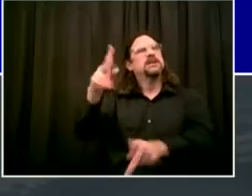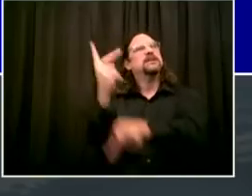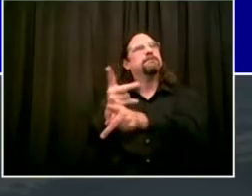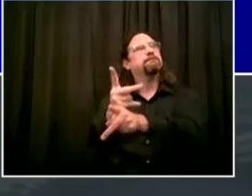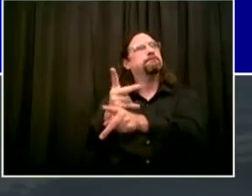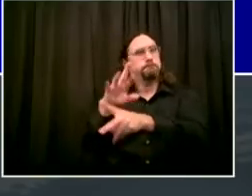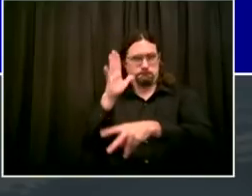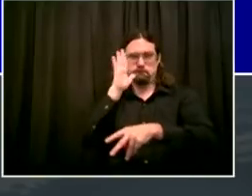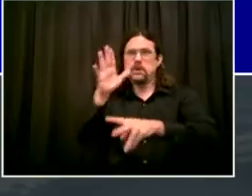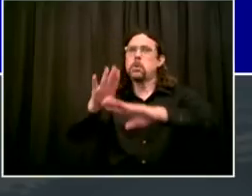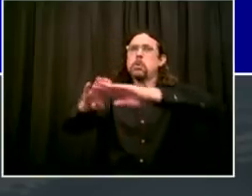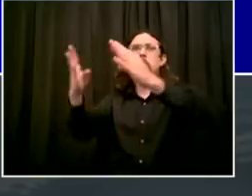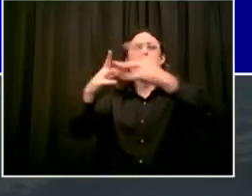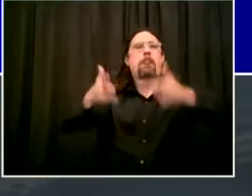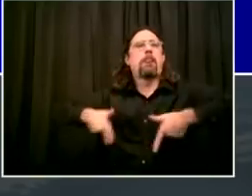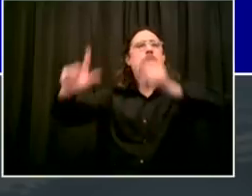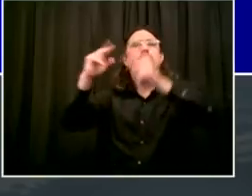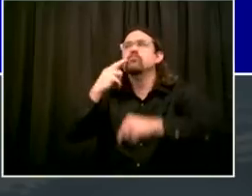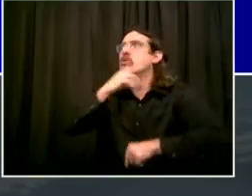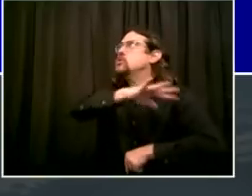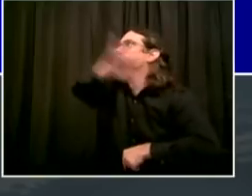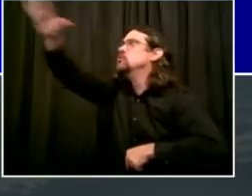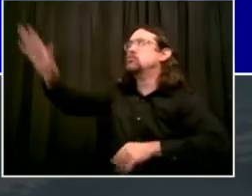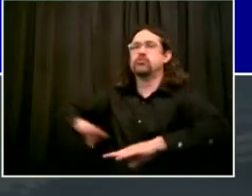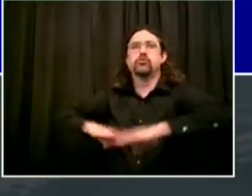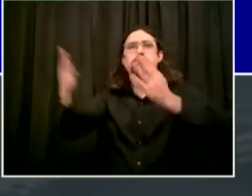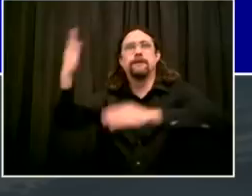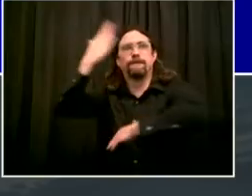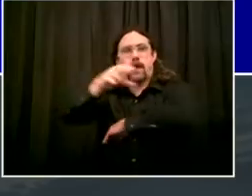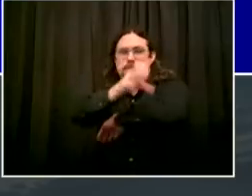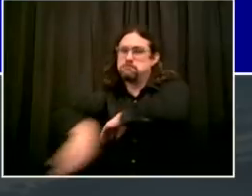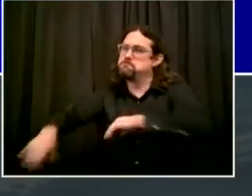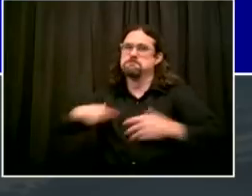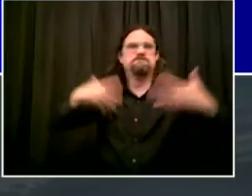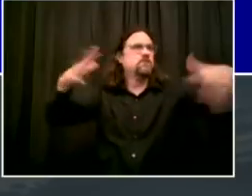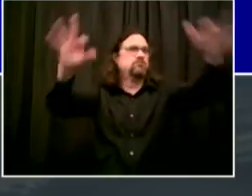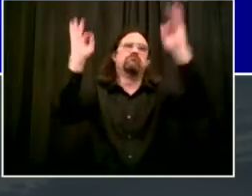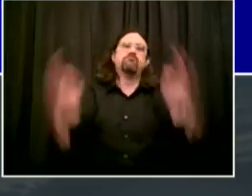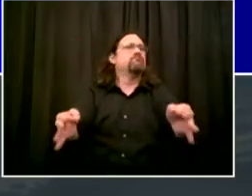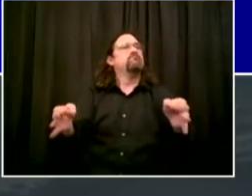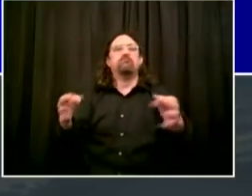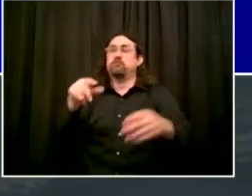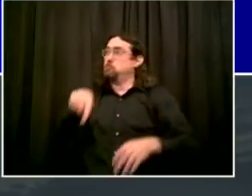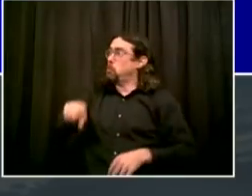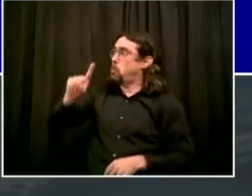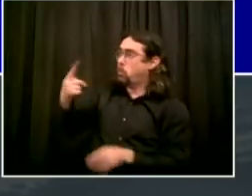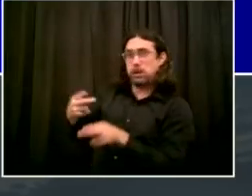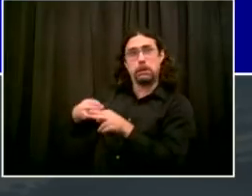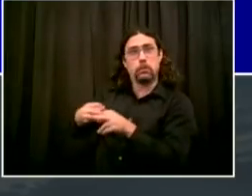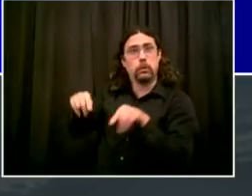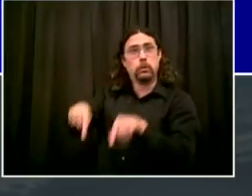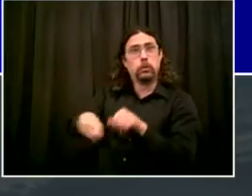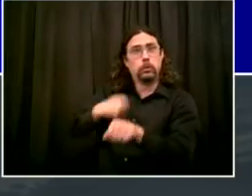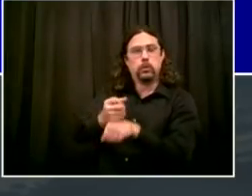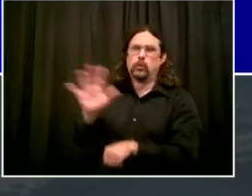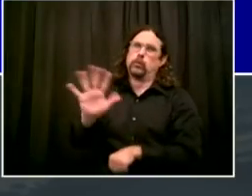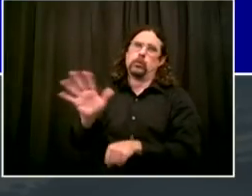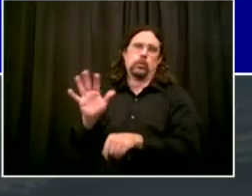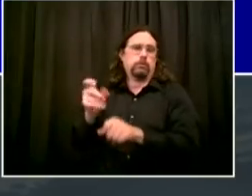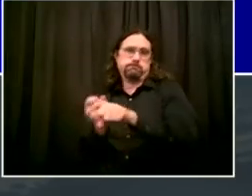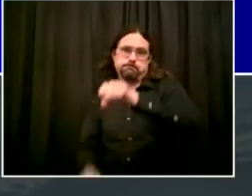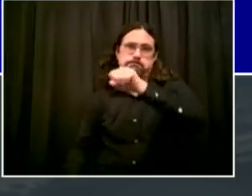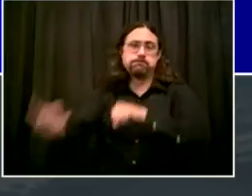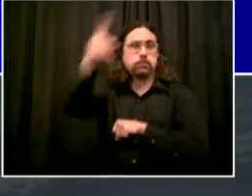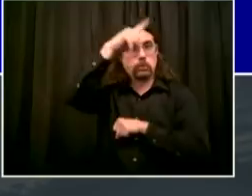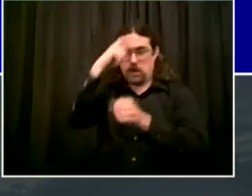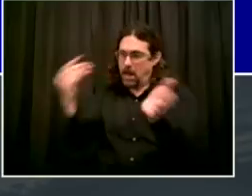look forward and see that we're going to keep coming back strong. I want the folks who own the restaurants to know that they're going to have that additional revenue going forward. The folks who